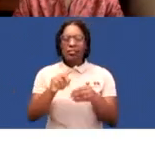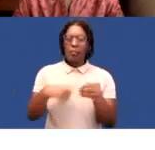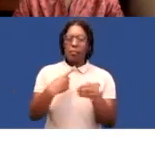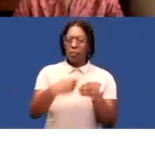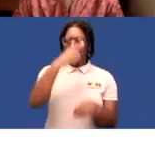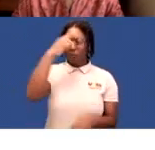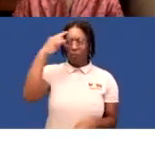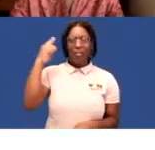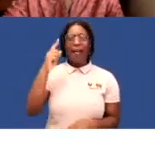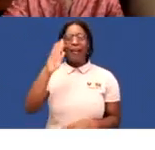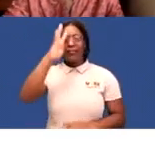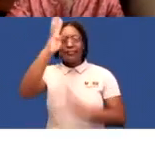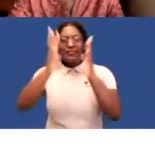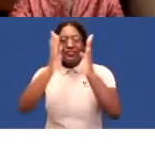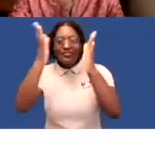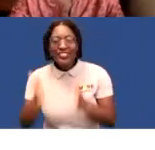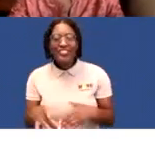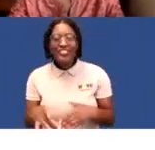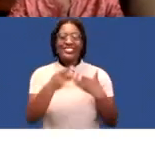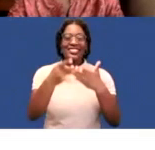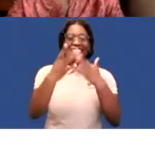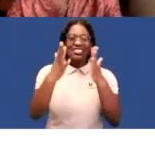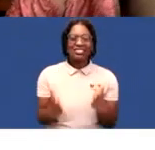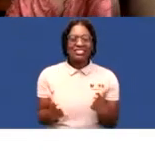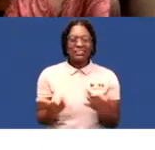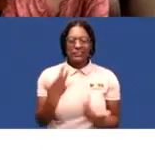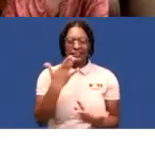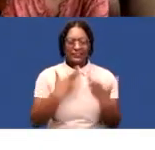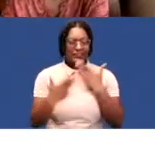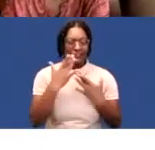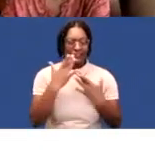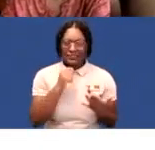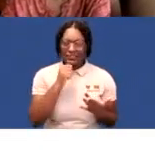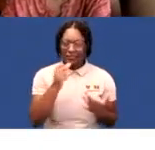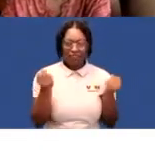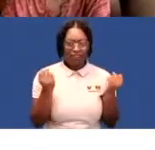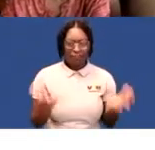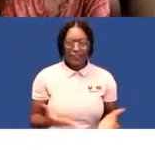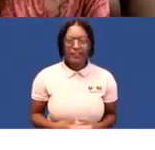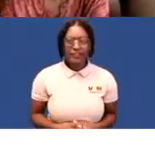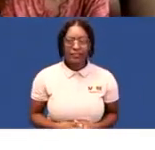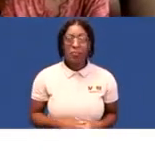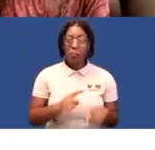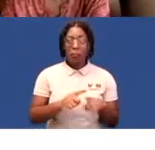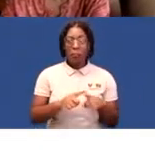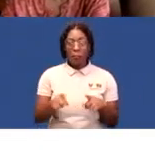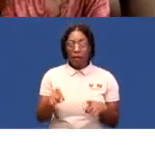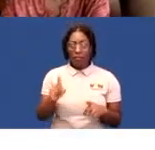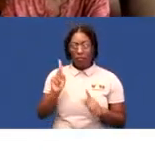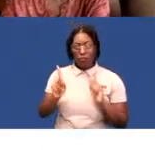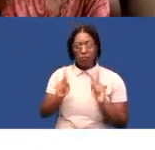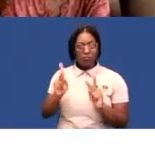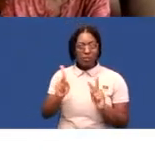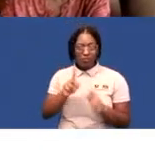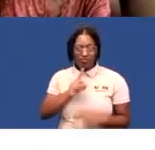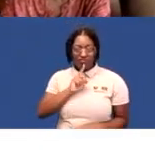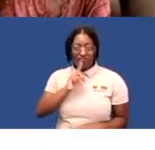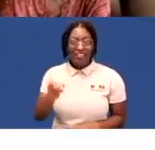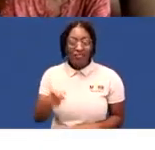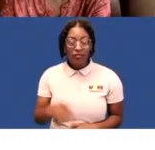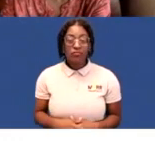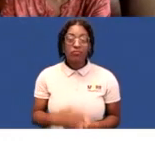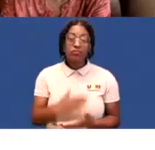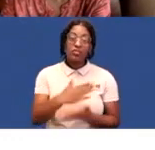way or made important discovery through diligence and hard work. They seemed intrigued. Some looked surprised, some looked